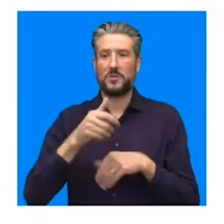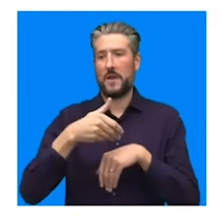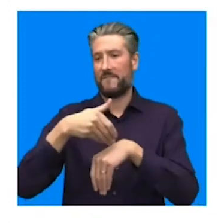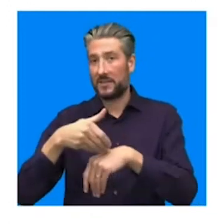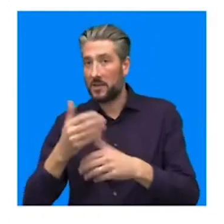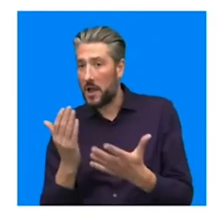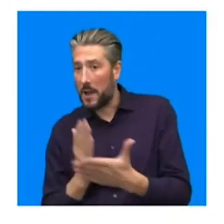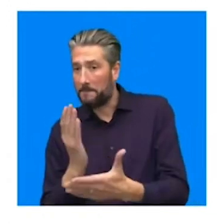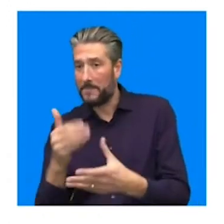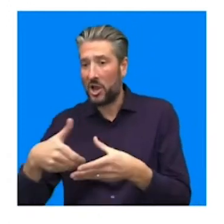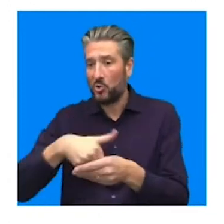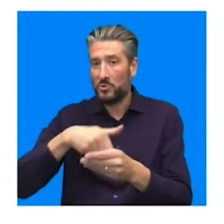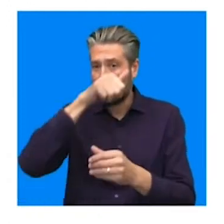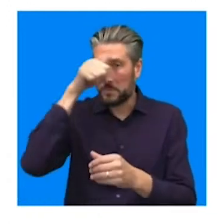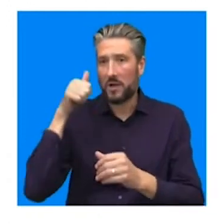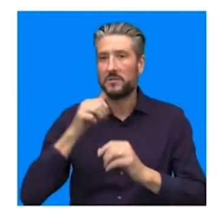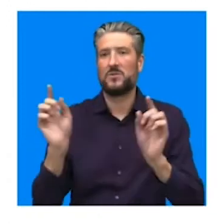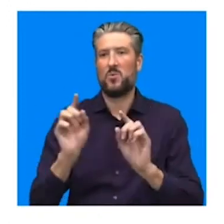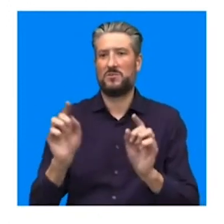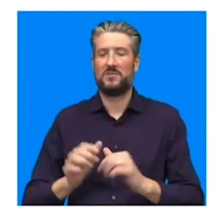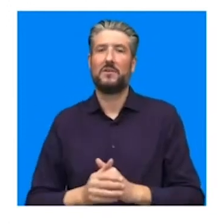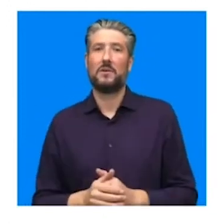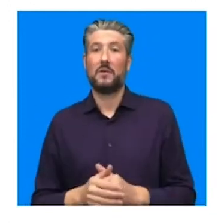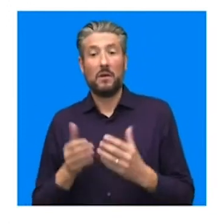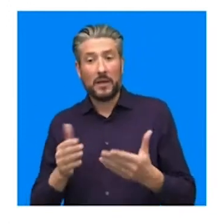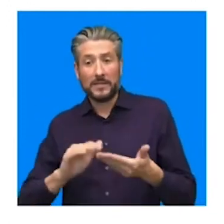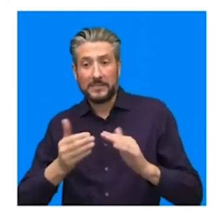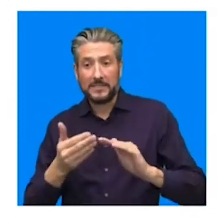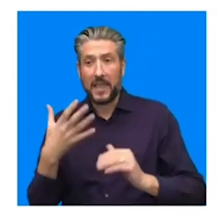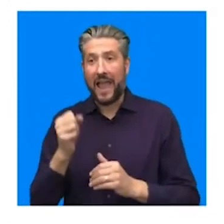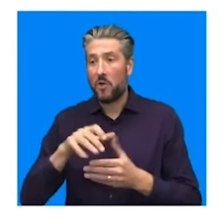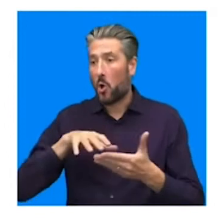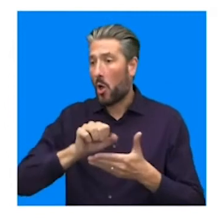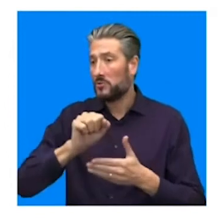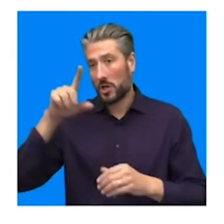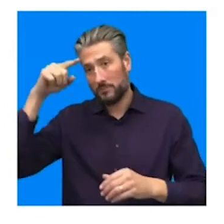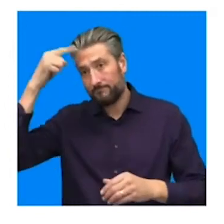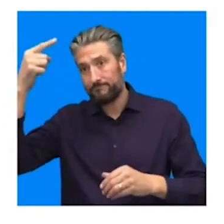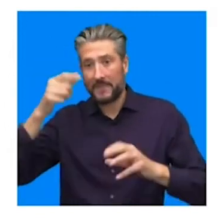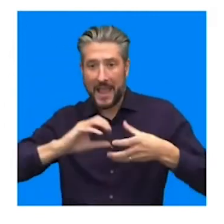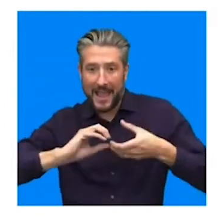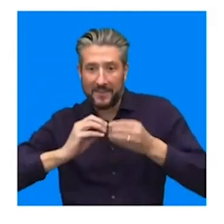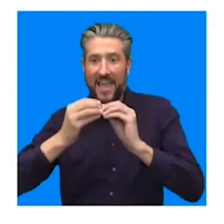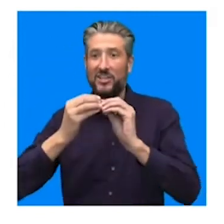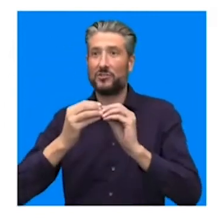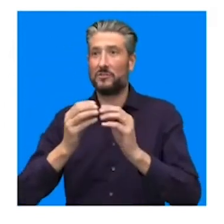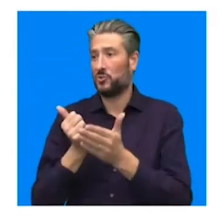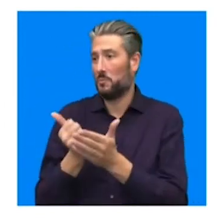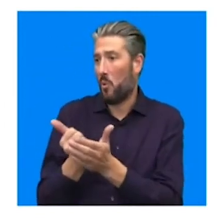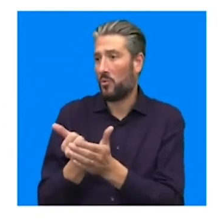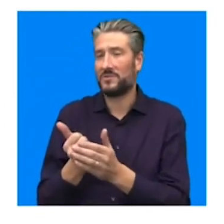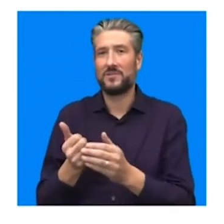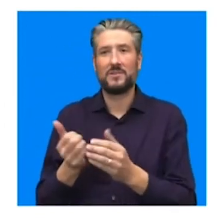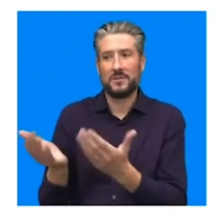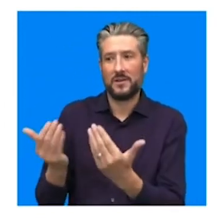So does it have a culture of innovation that supports inclusion? I think just a bit ago, you may have been seeing about Soundscape,